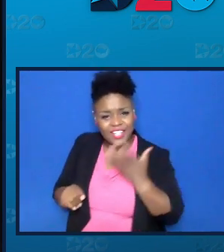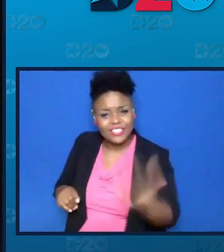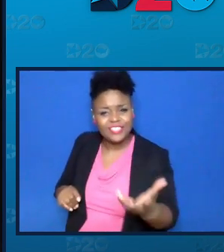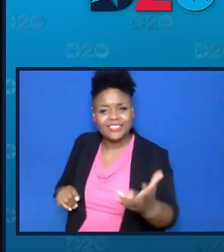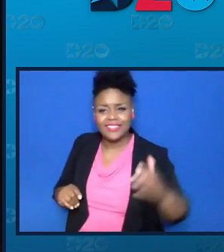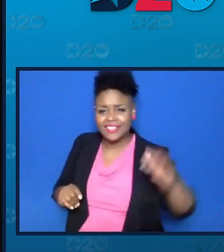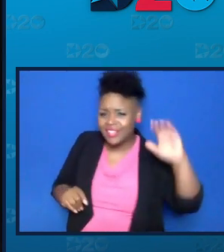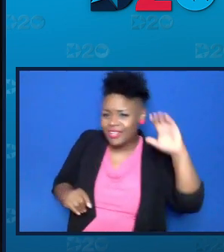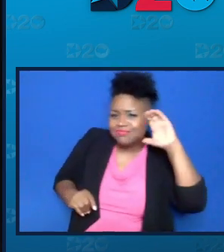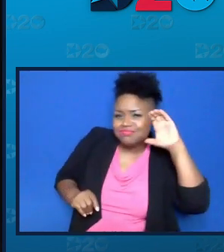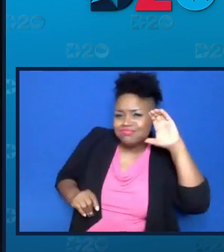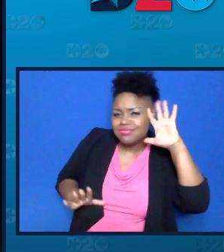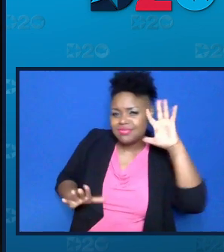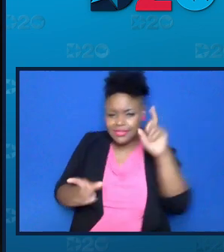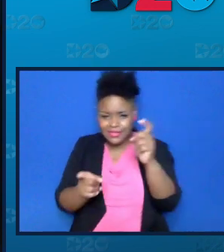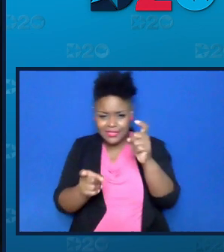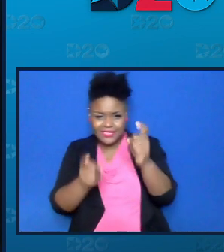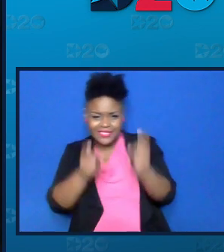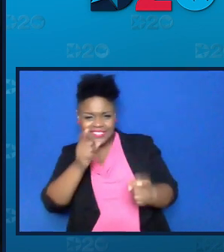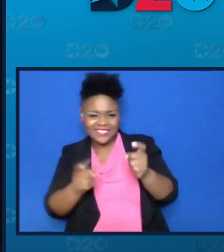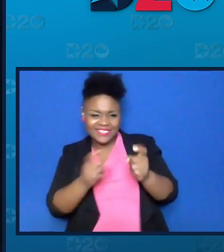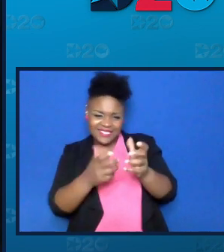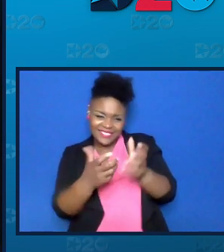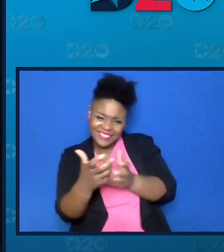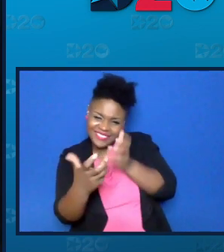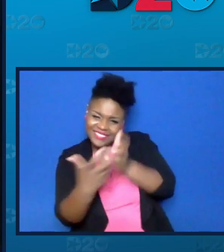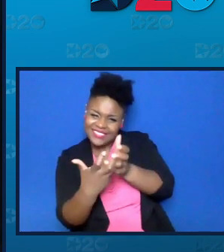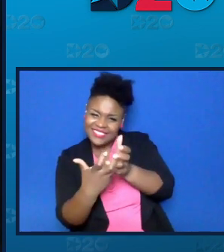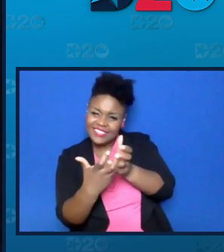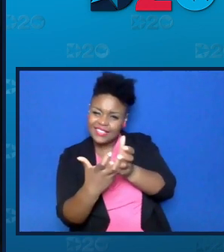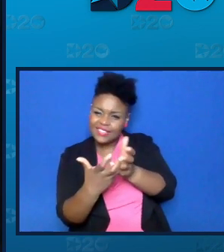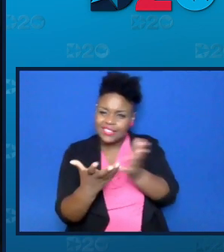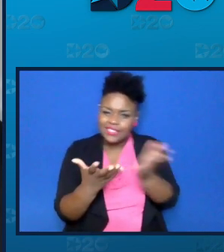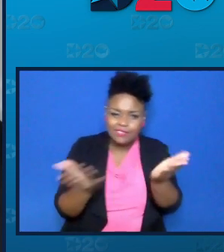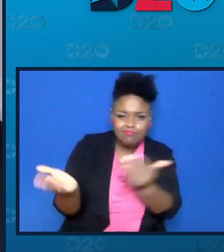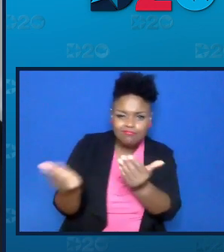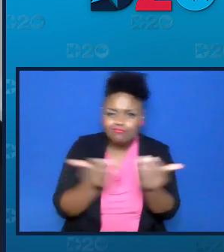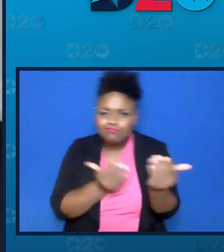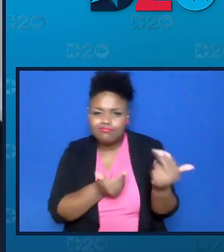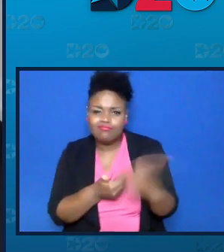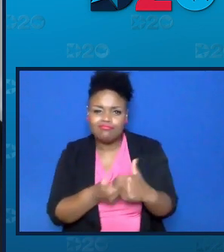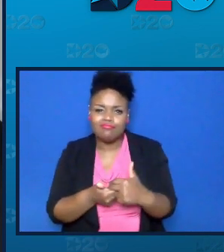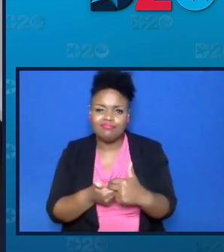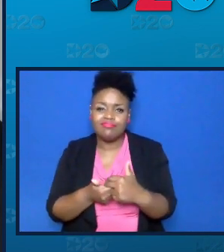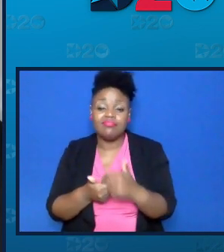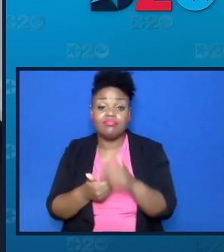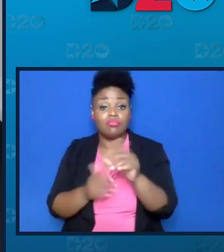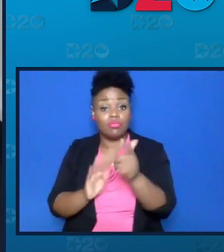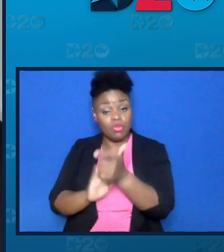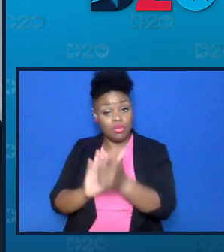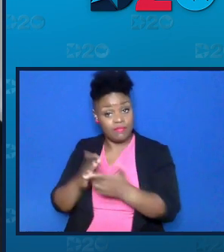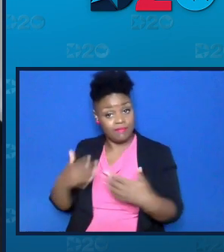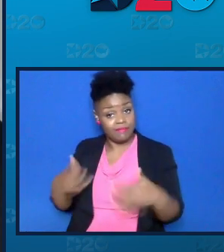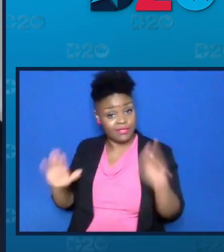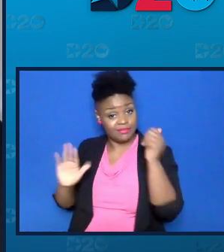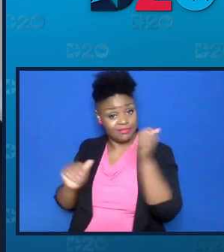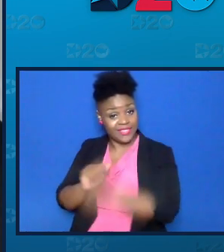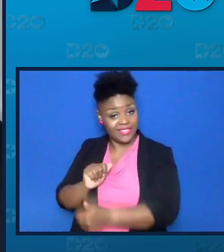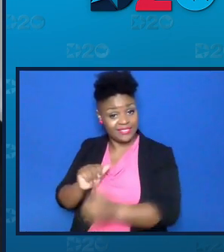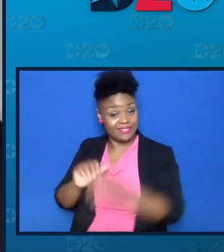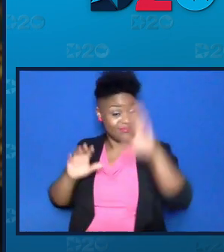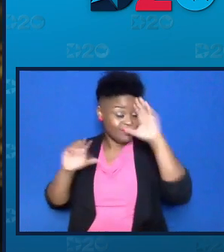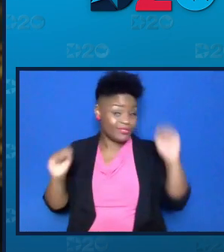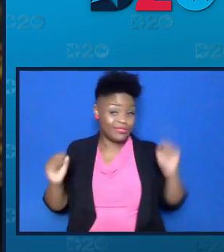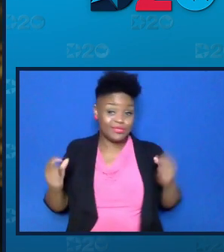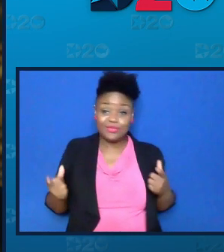adjustments and accommodations to bring people on board. When the law finally passed, the president tapped his partner to run the